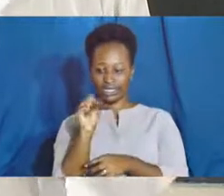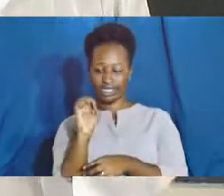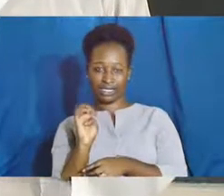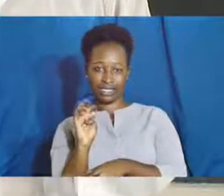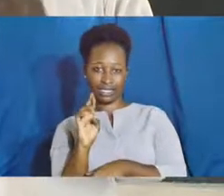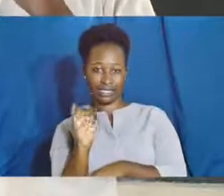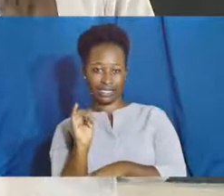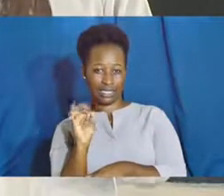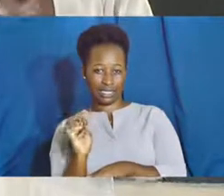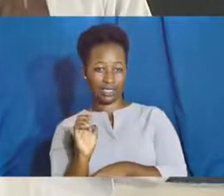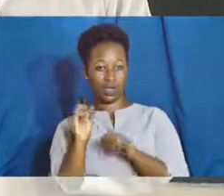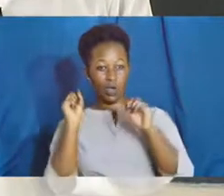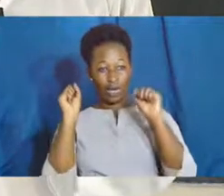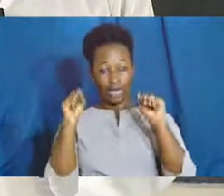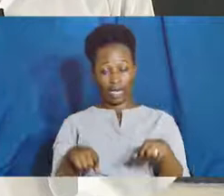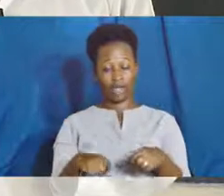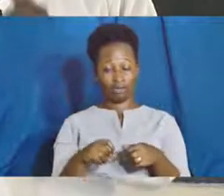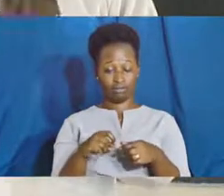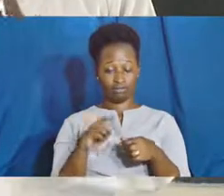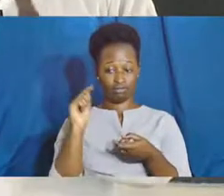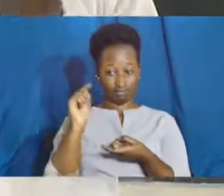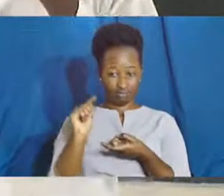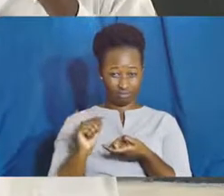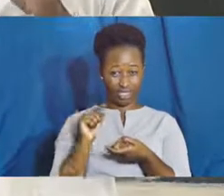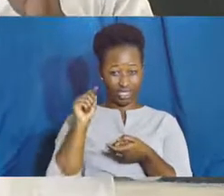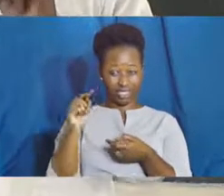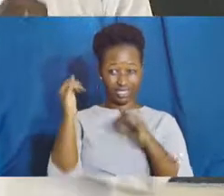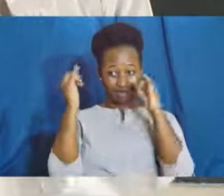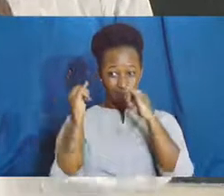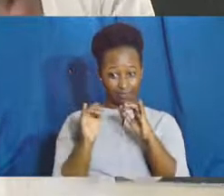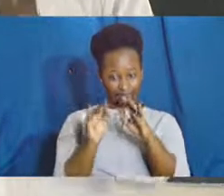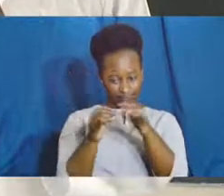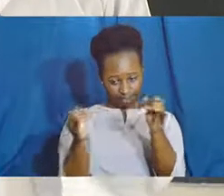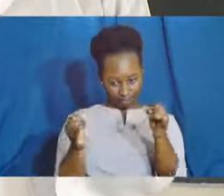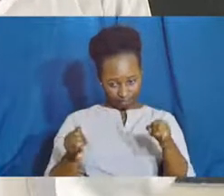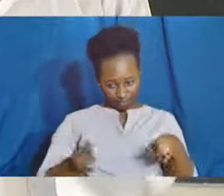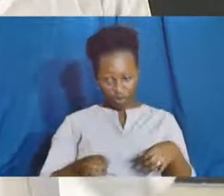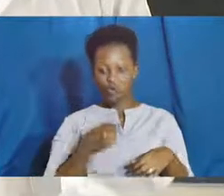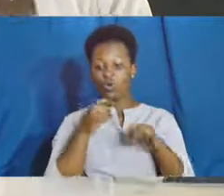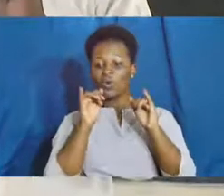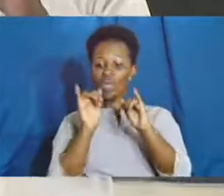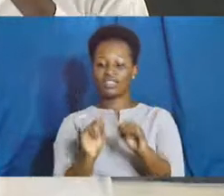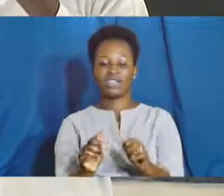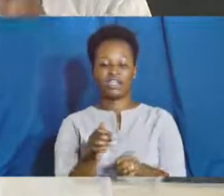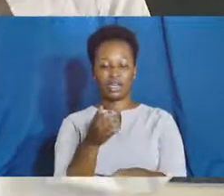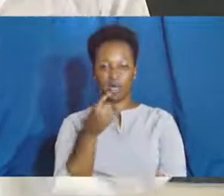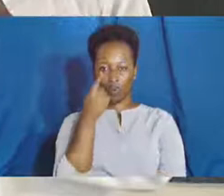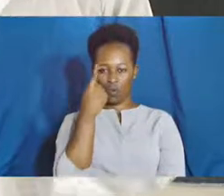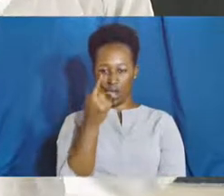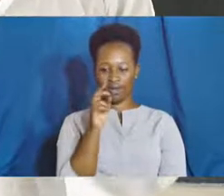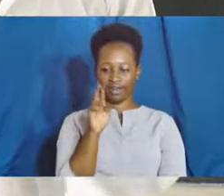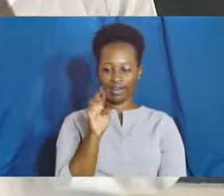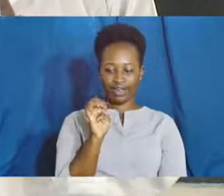to simplify this circuit diagram to remain with the one resistor, that